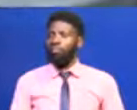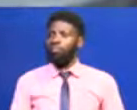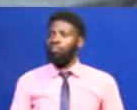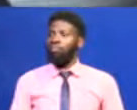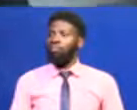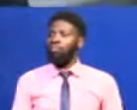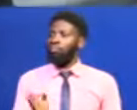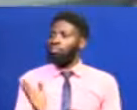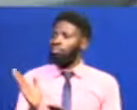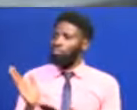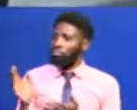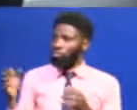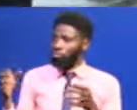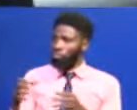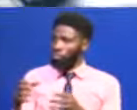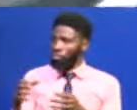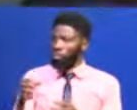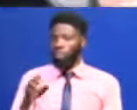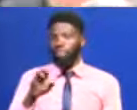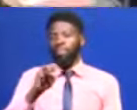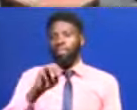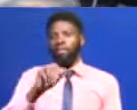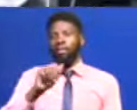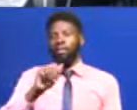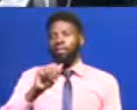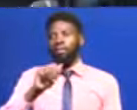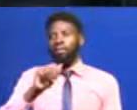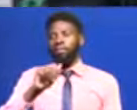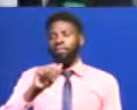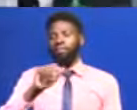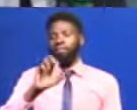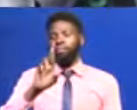Yeah. Macrae Kimati. Macrae Abari. Mzuri sana. Kimati. Very good. This is part